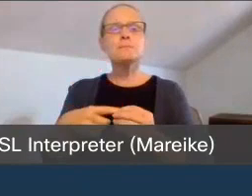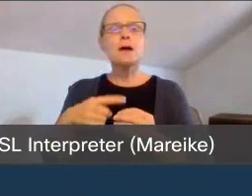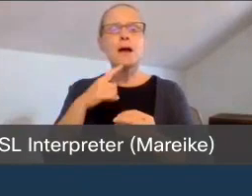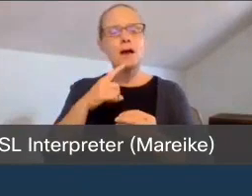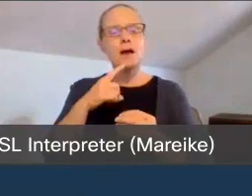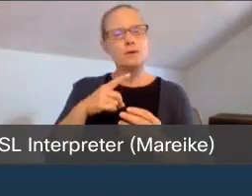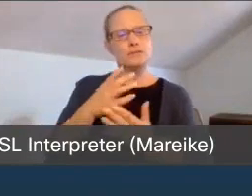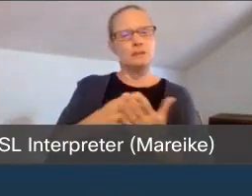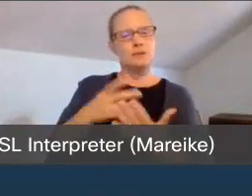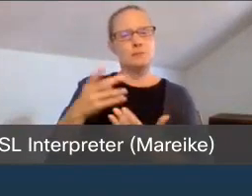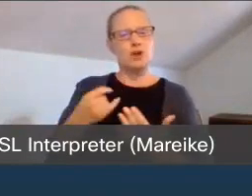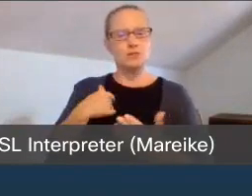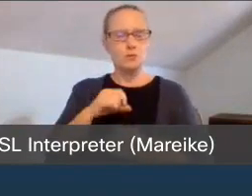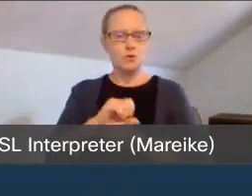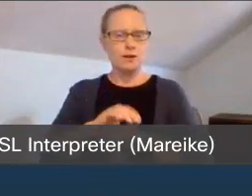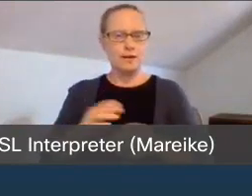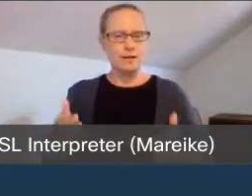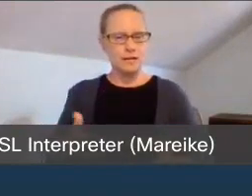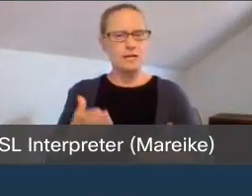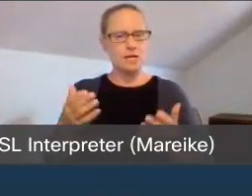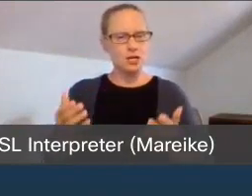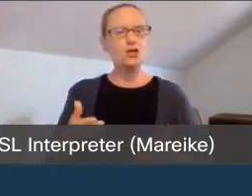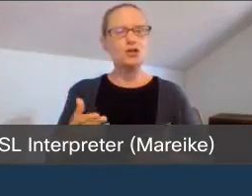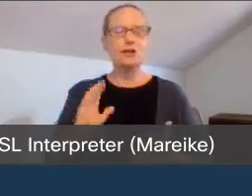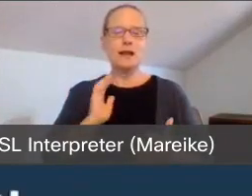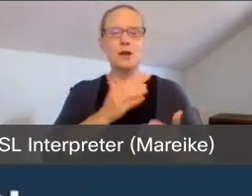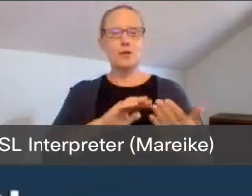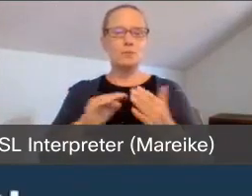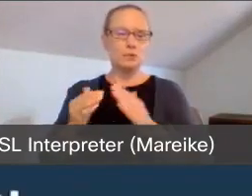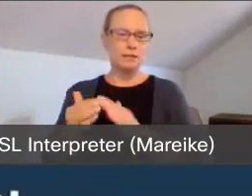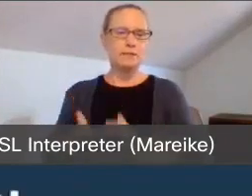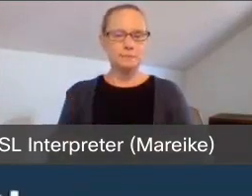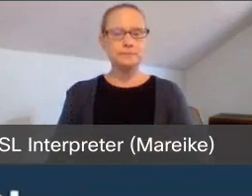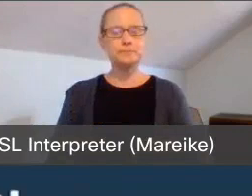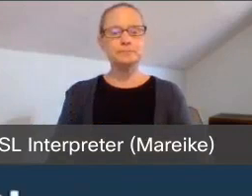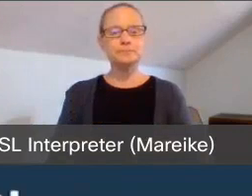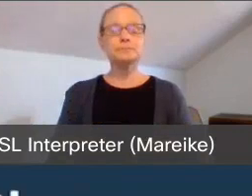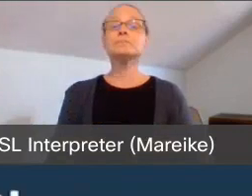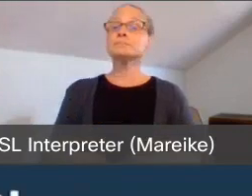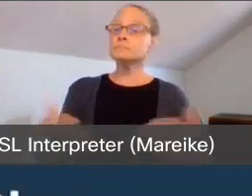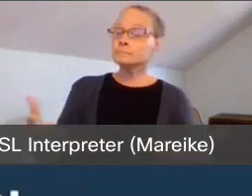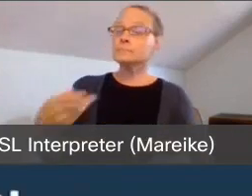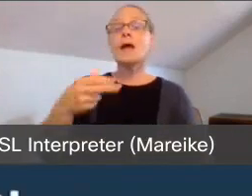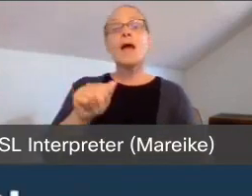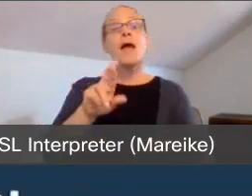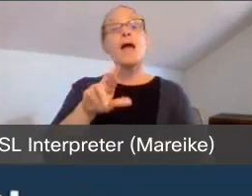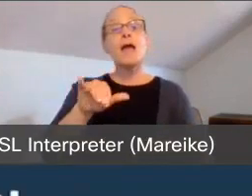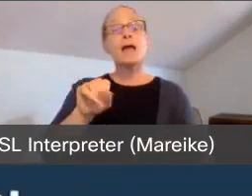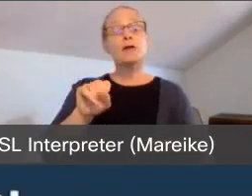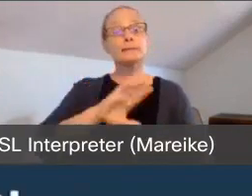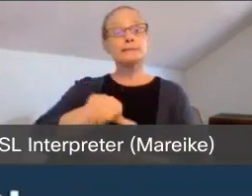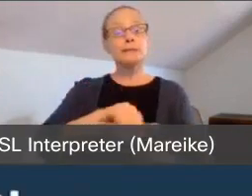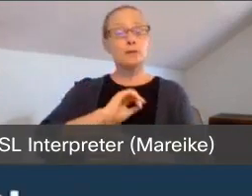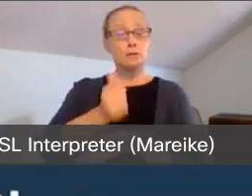we have here in our community. So the Harris Center is